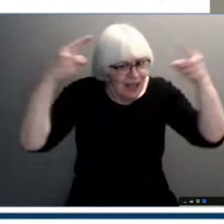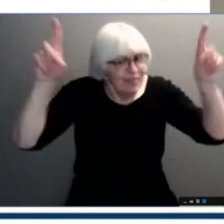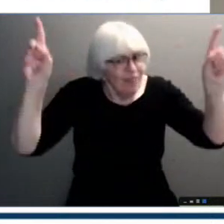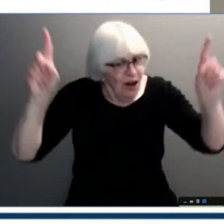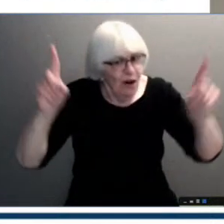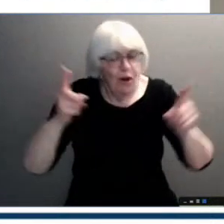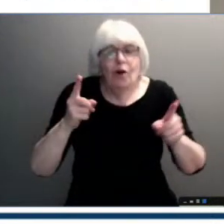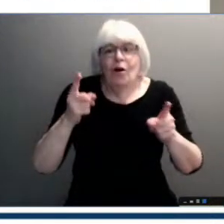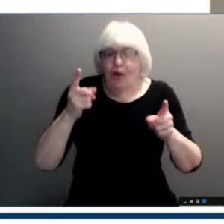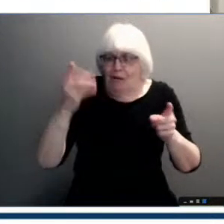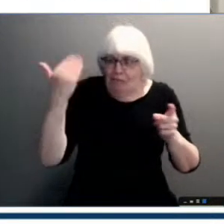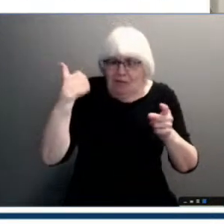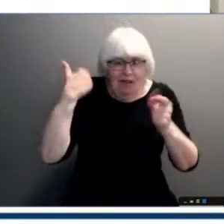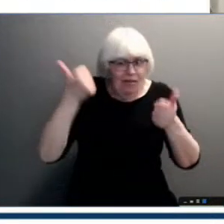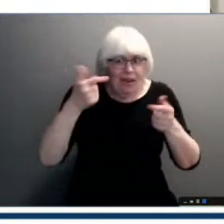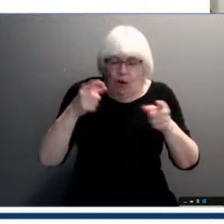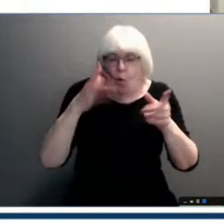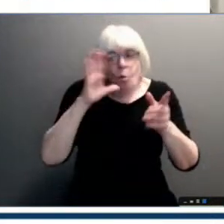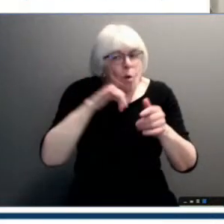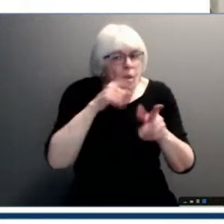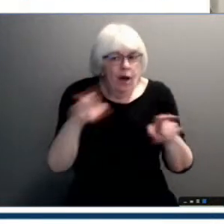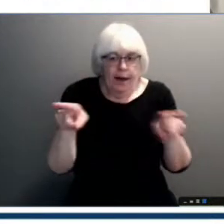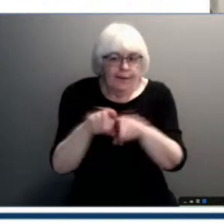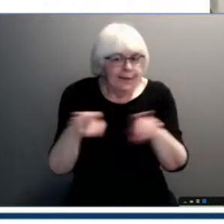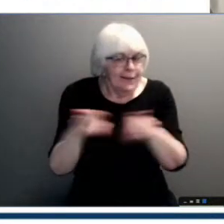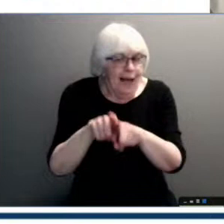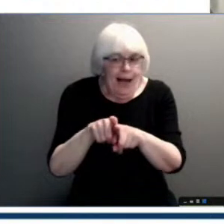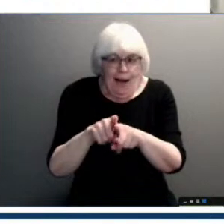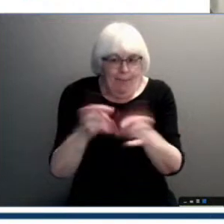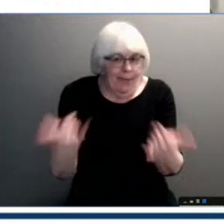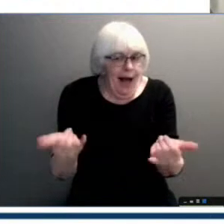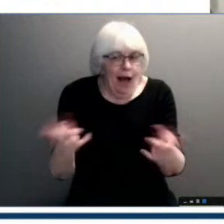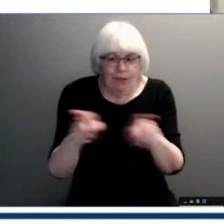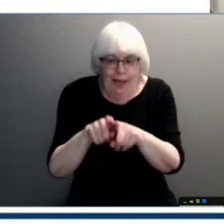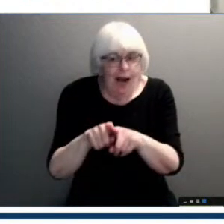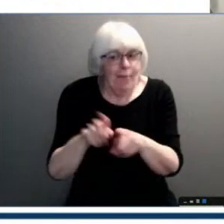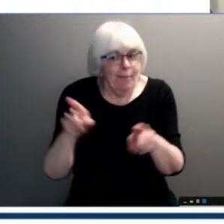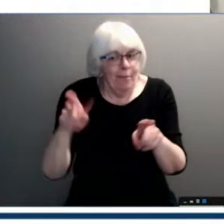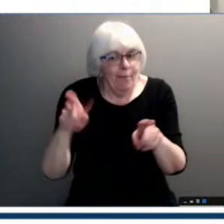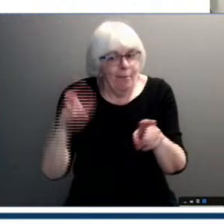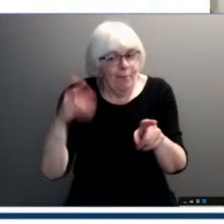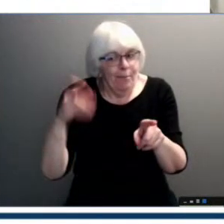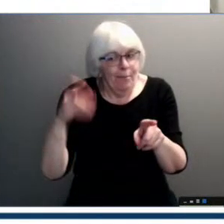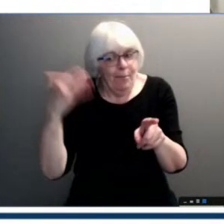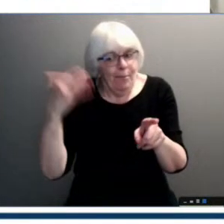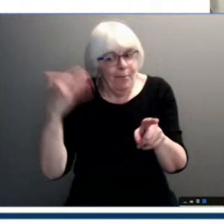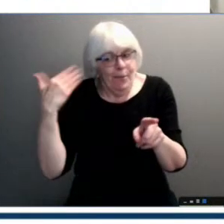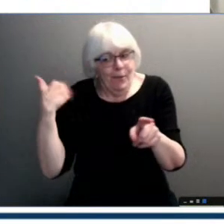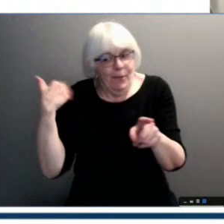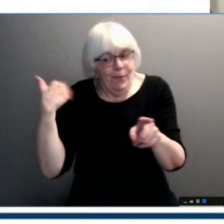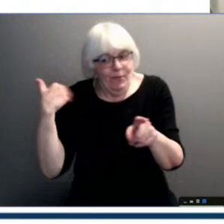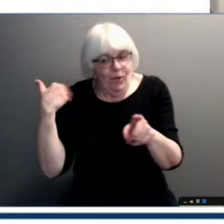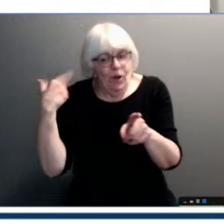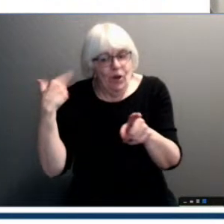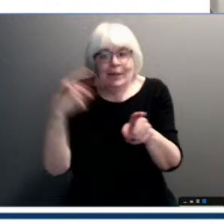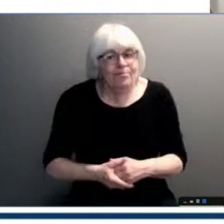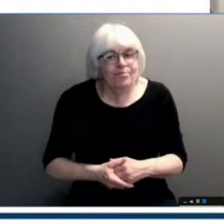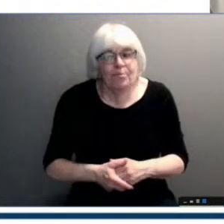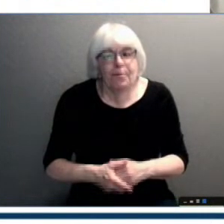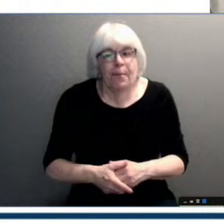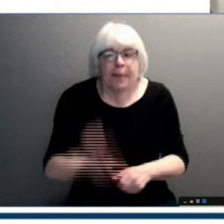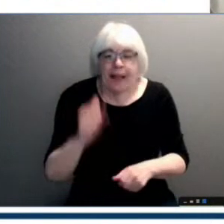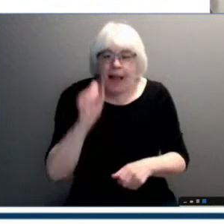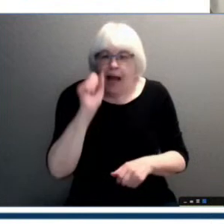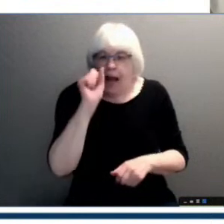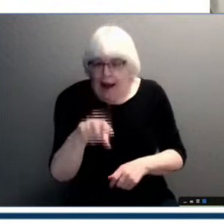today. Go ahead, Callum, with your follow-up. What types of symptoms are people who are fully